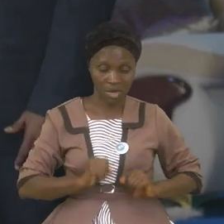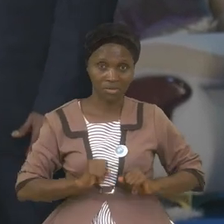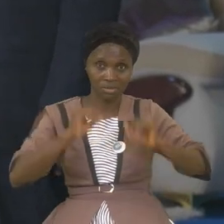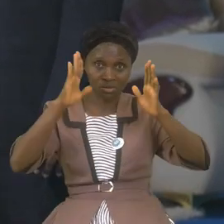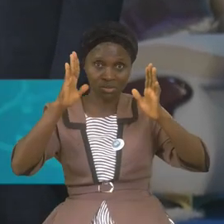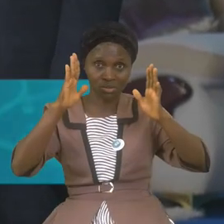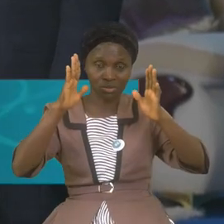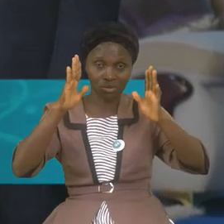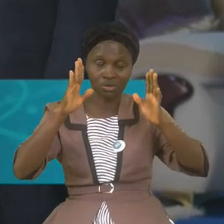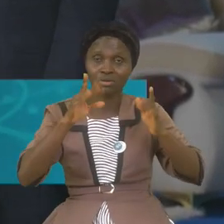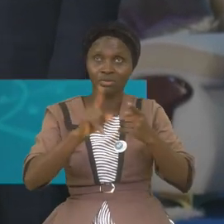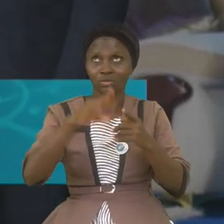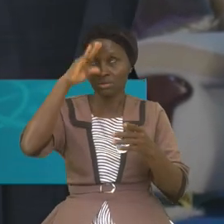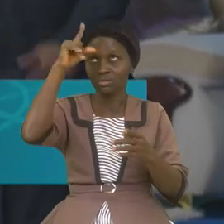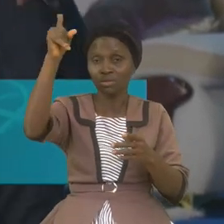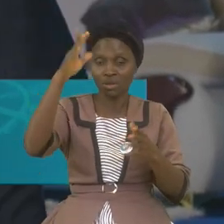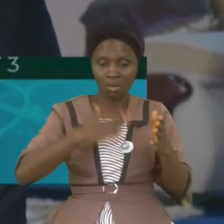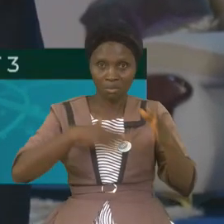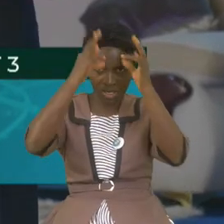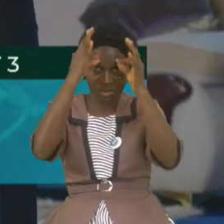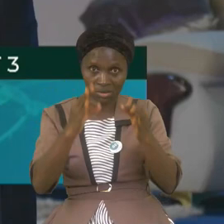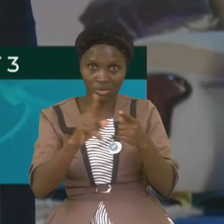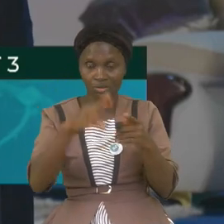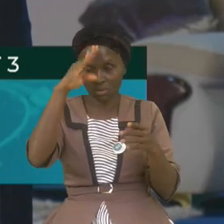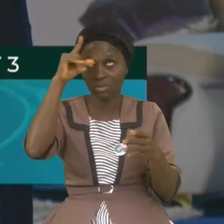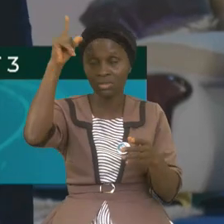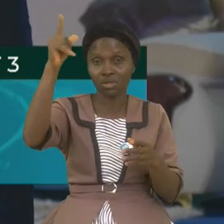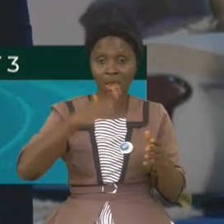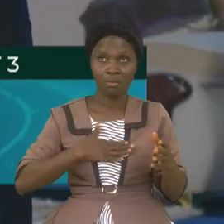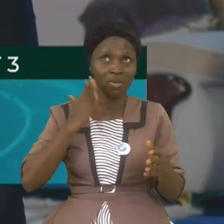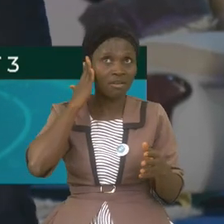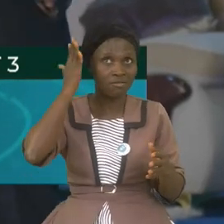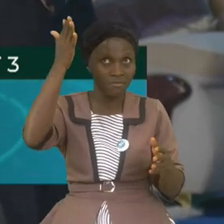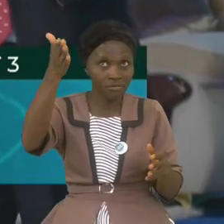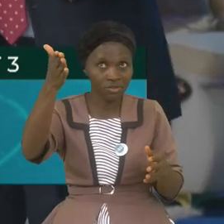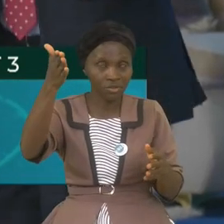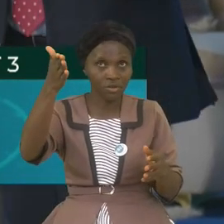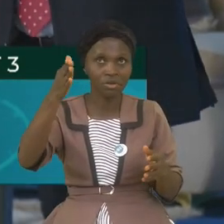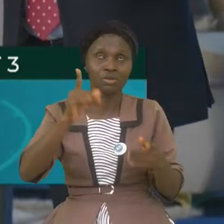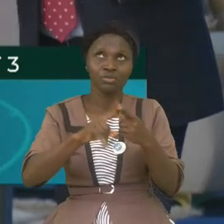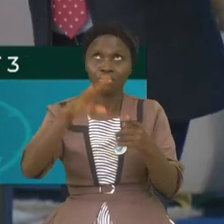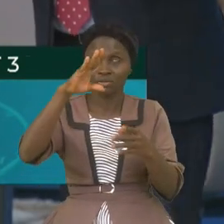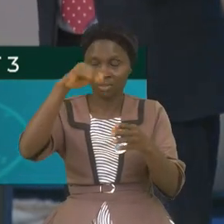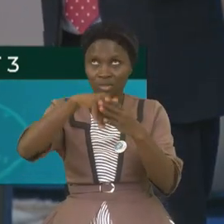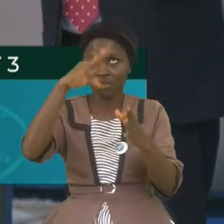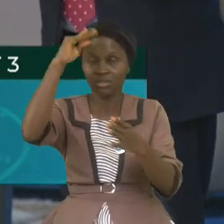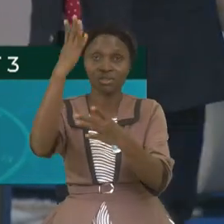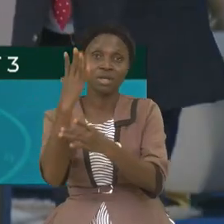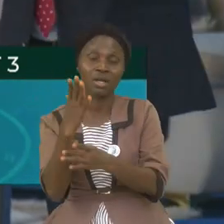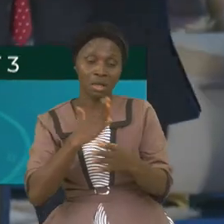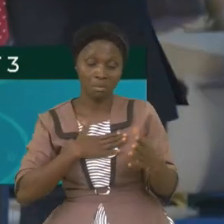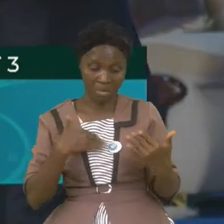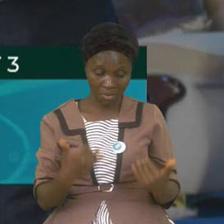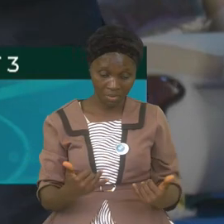my progress all to him, my future in his hand, my past in his hand, and my present in his